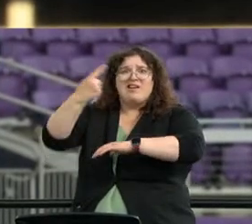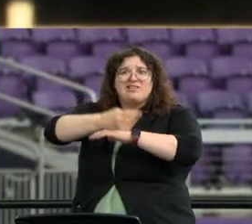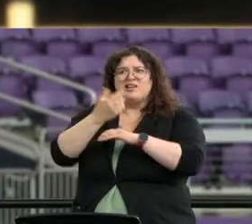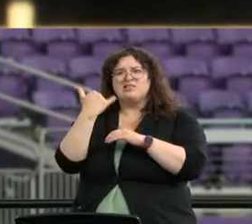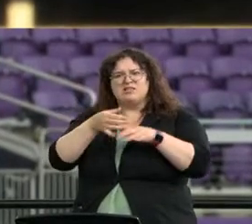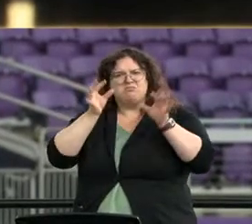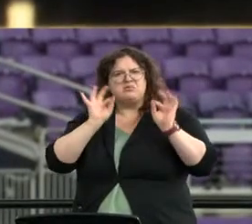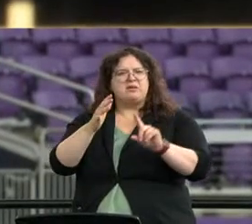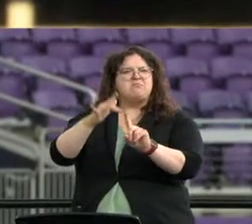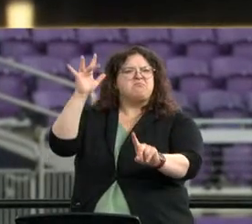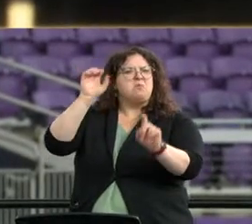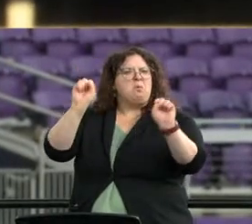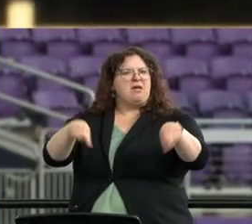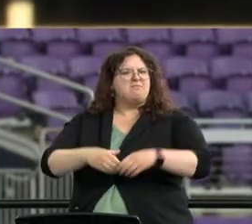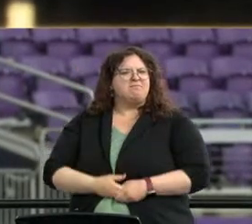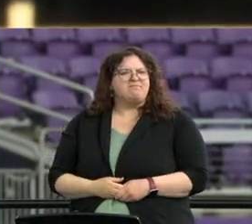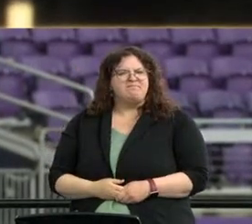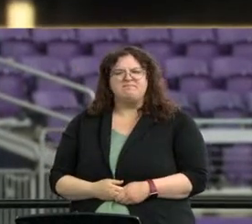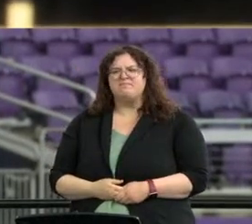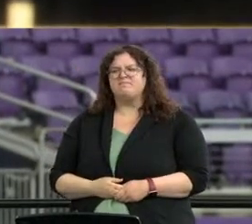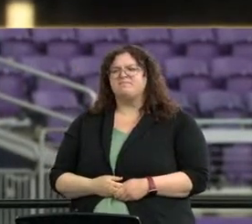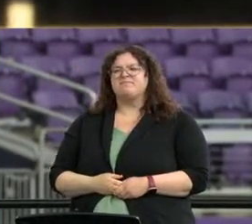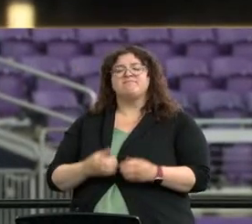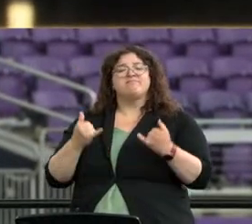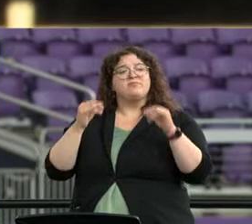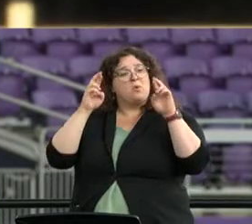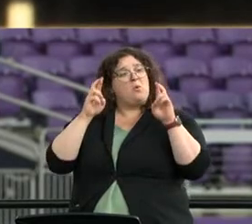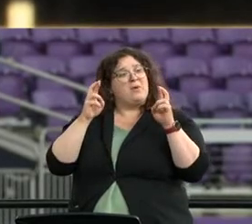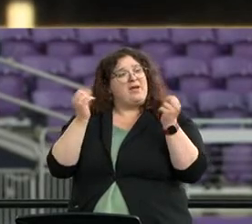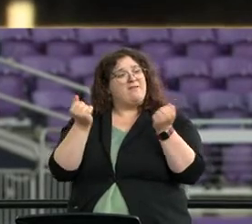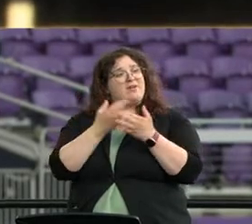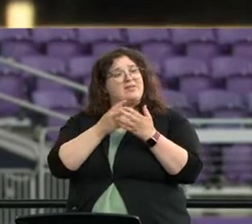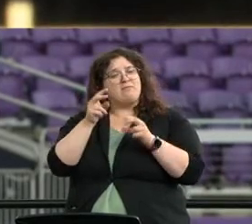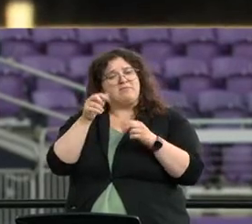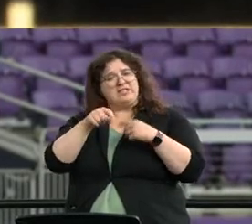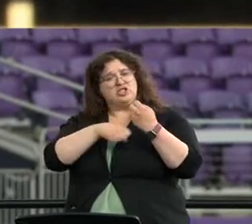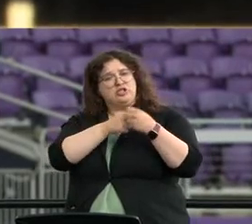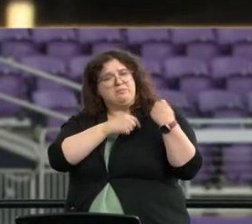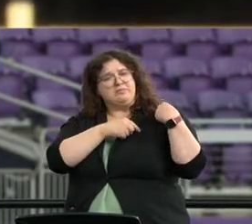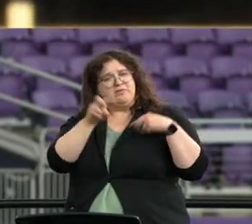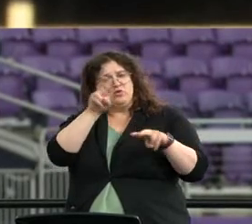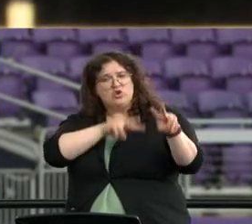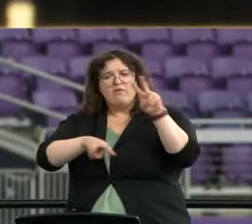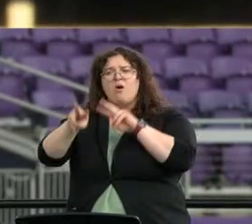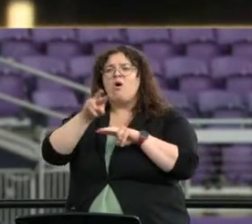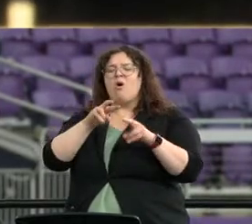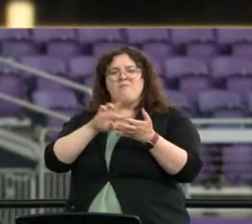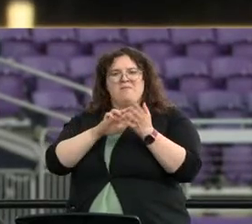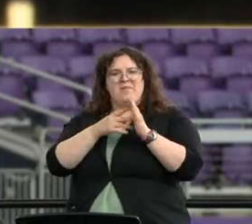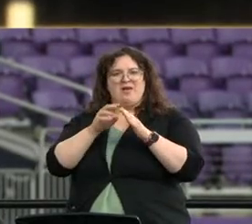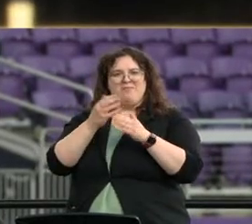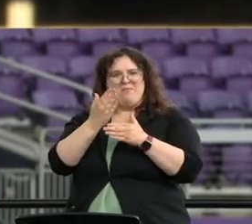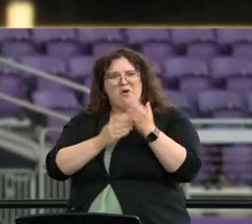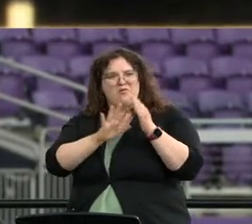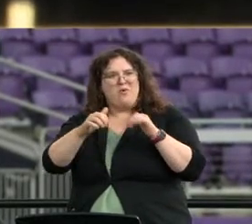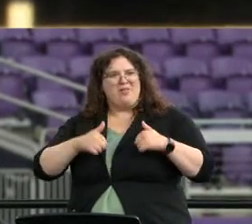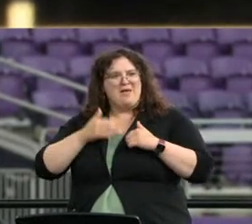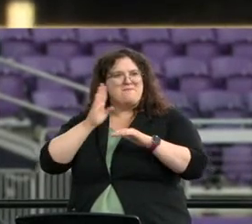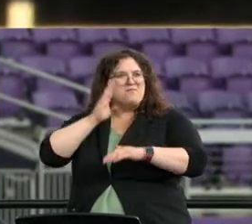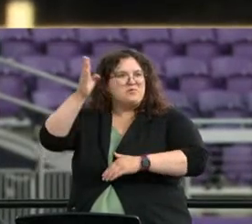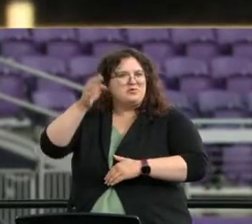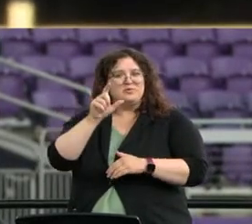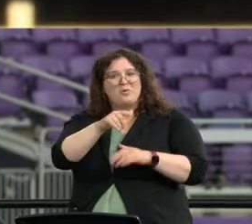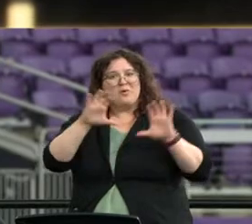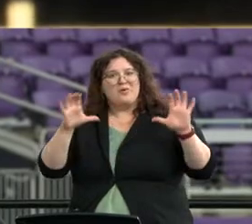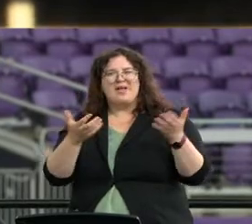day. I'm left to only hope that what I've observed this year is a sign of things to come, a signal that this class will